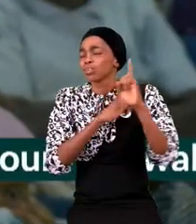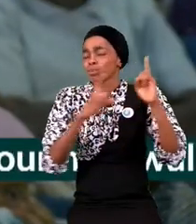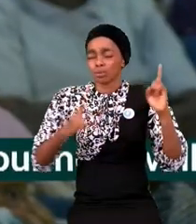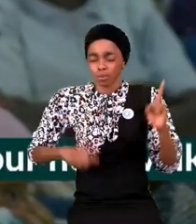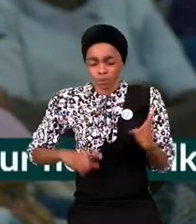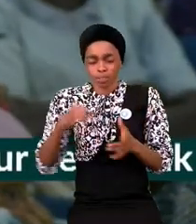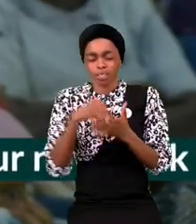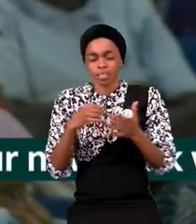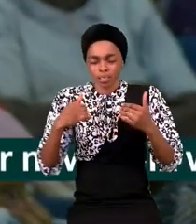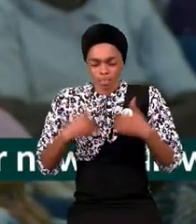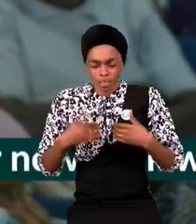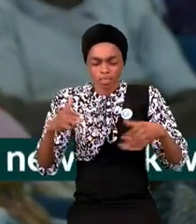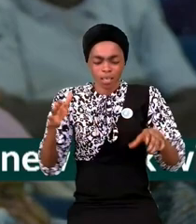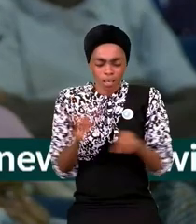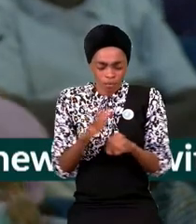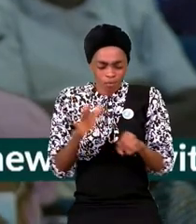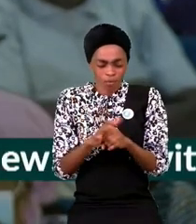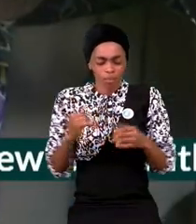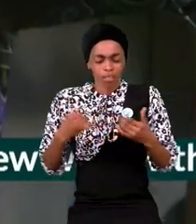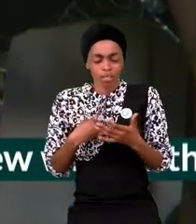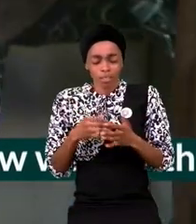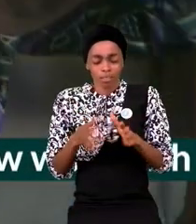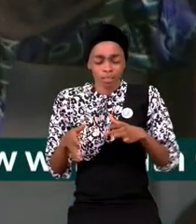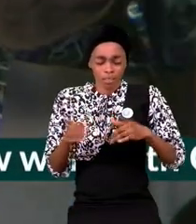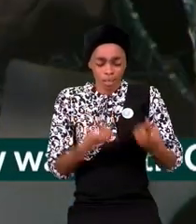Jesus' name we pray.